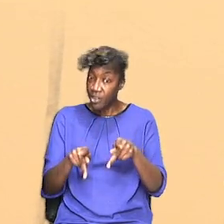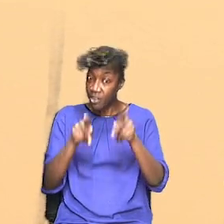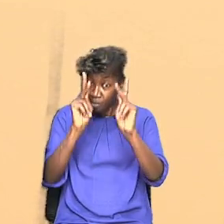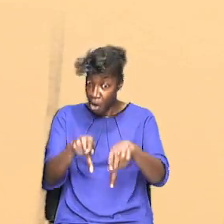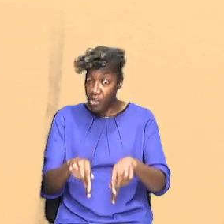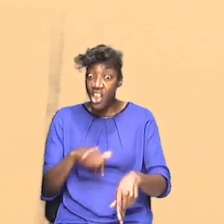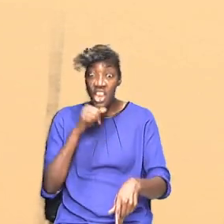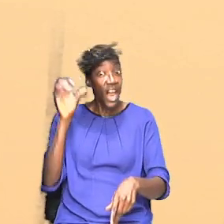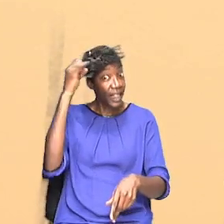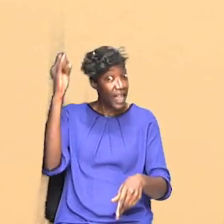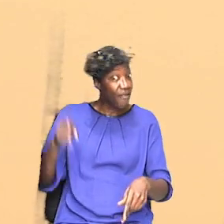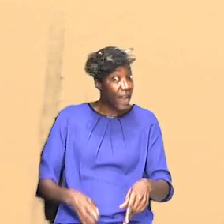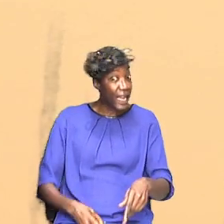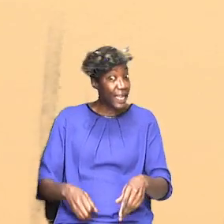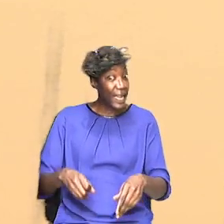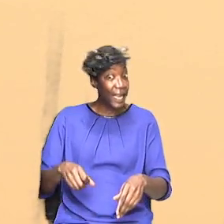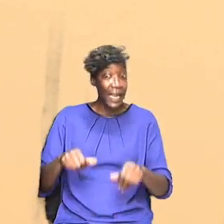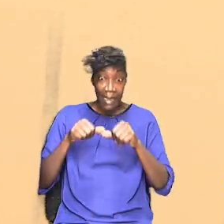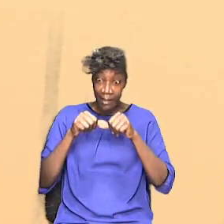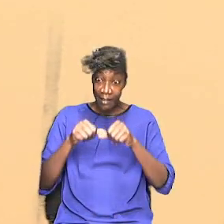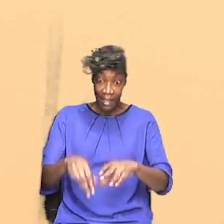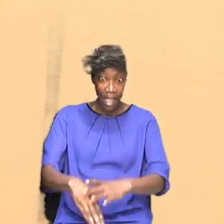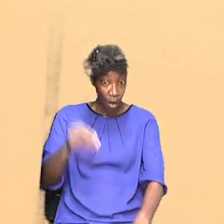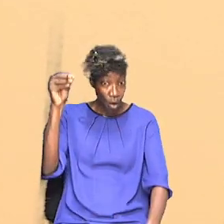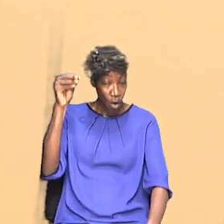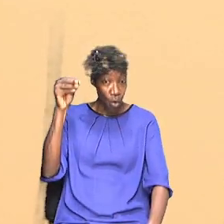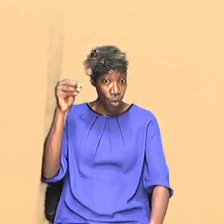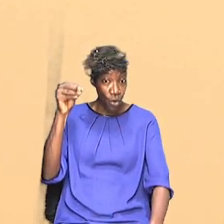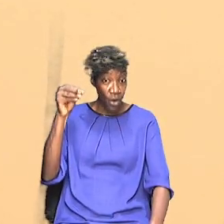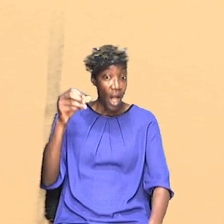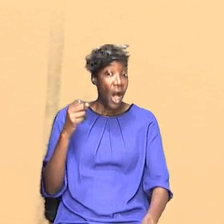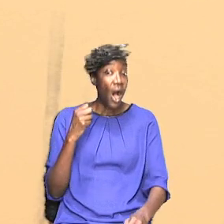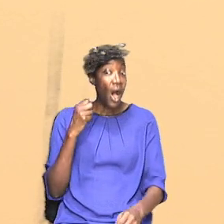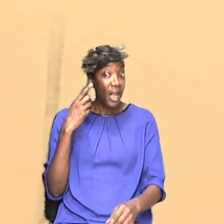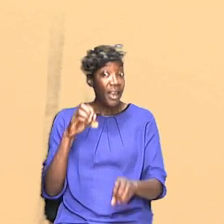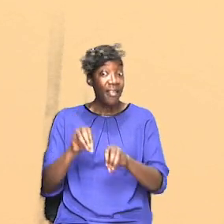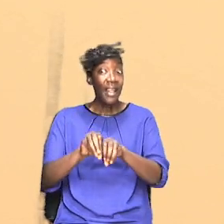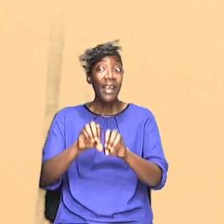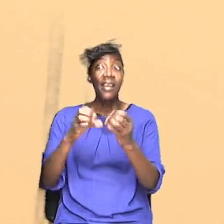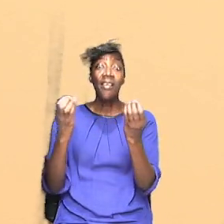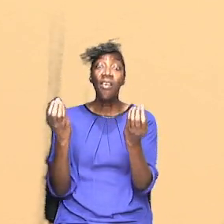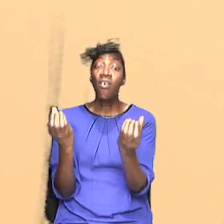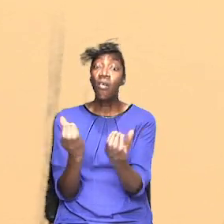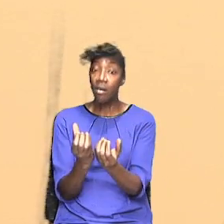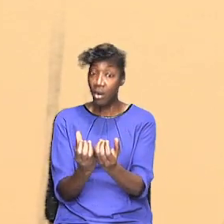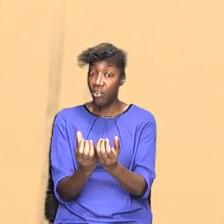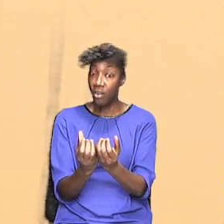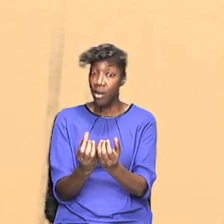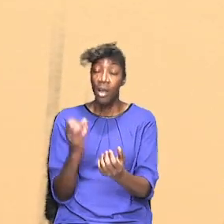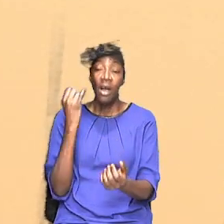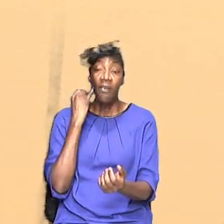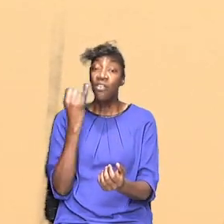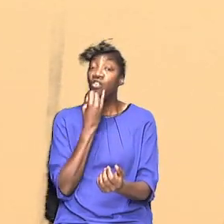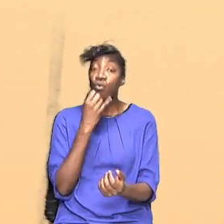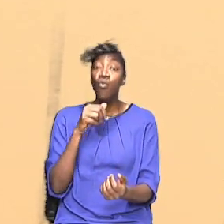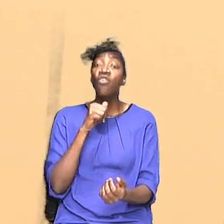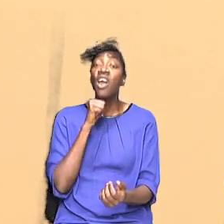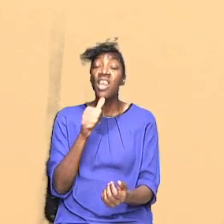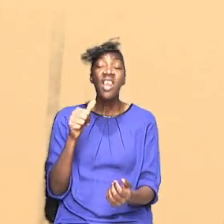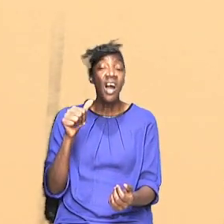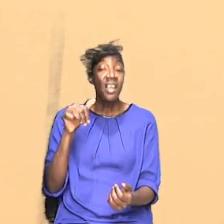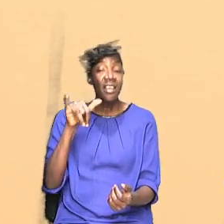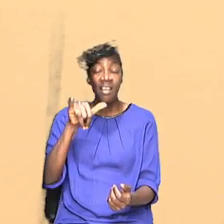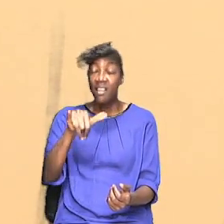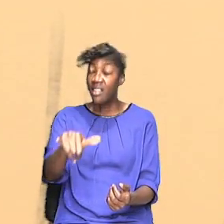Amen. But understanding, amen, the culture of the Jews would realize that it's not like that. As a matter of